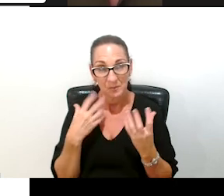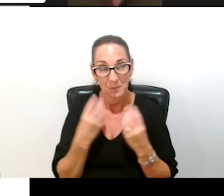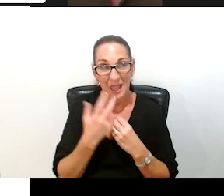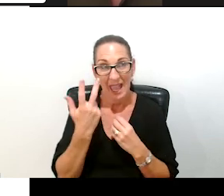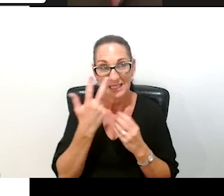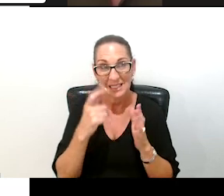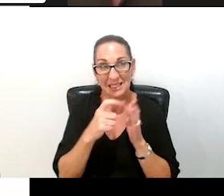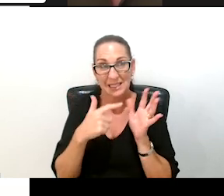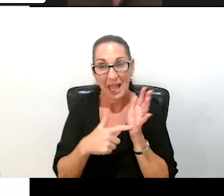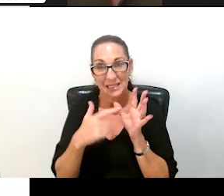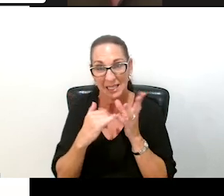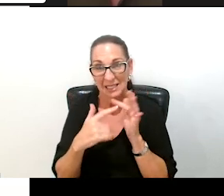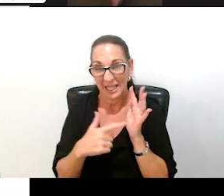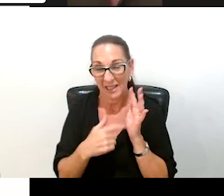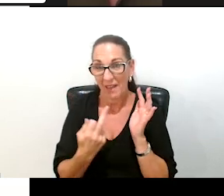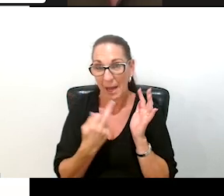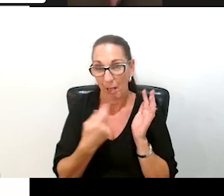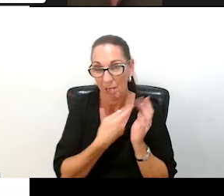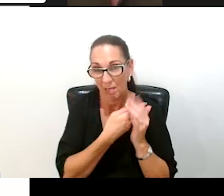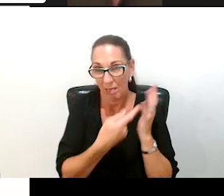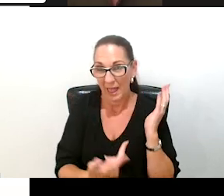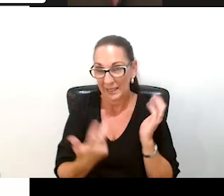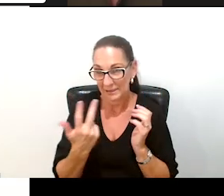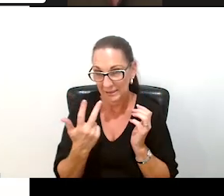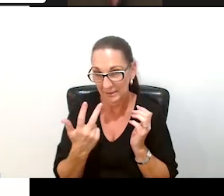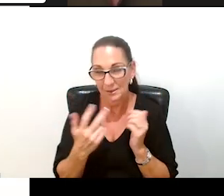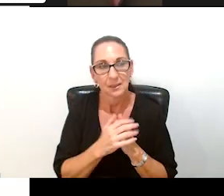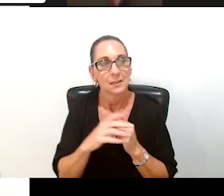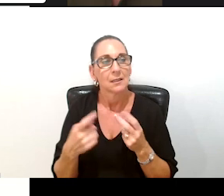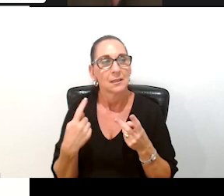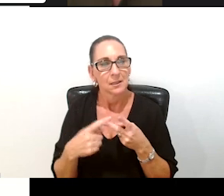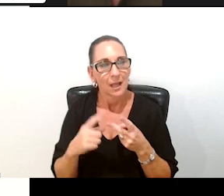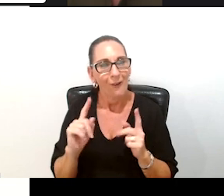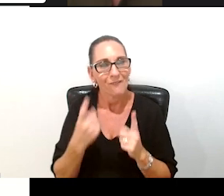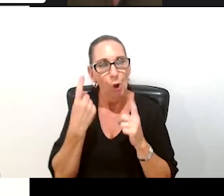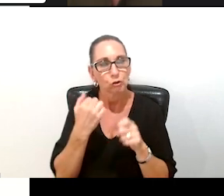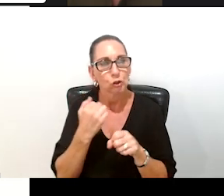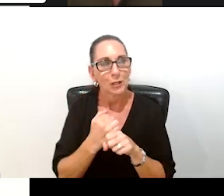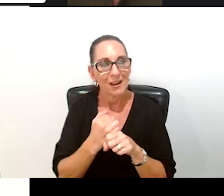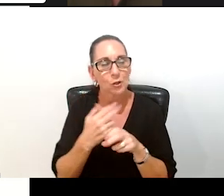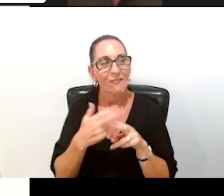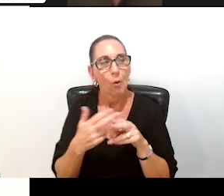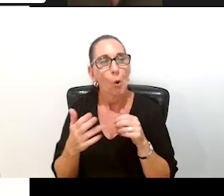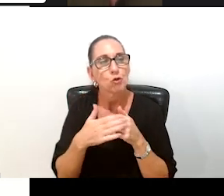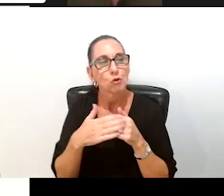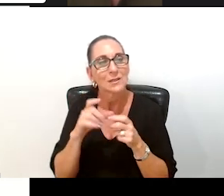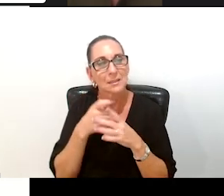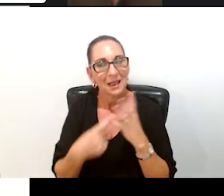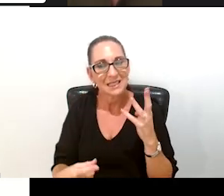data sets now available for use and the first generation of the new disability flags.